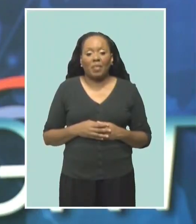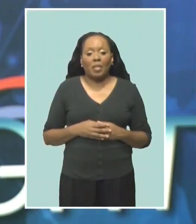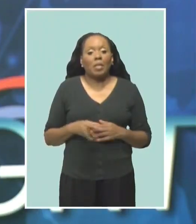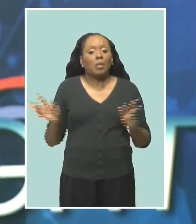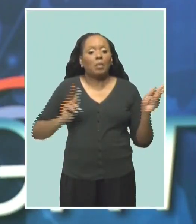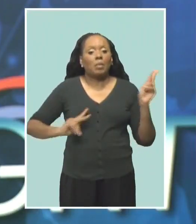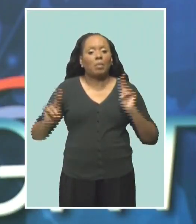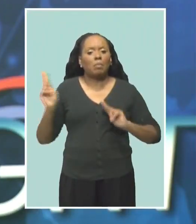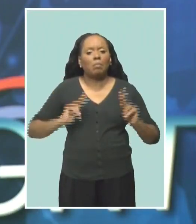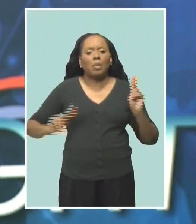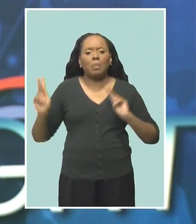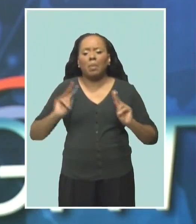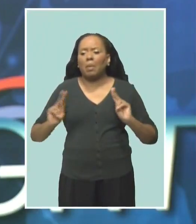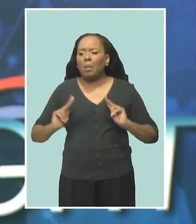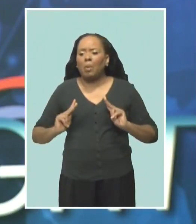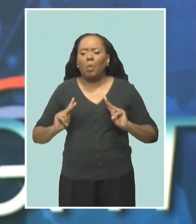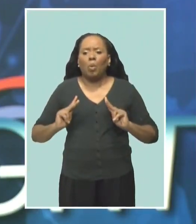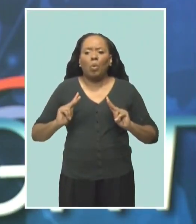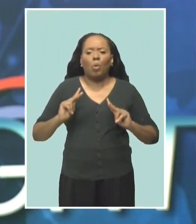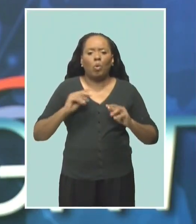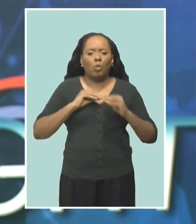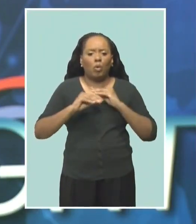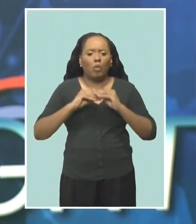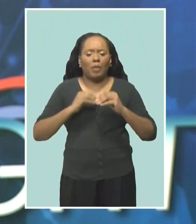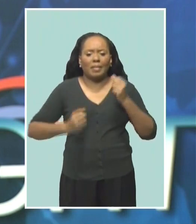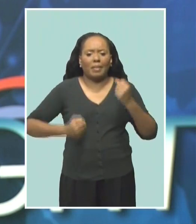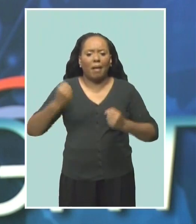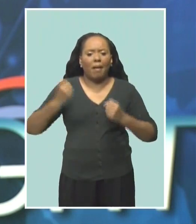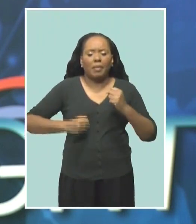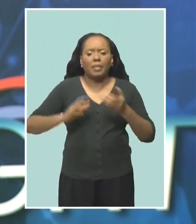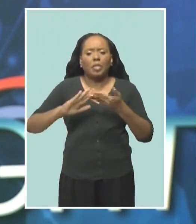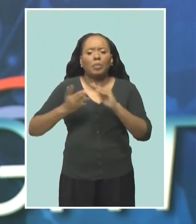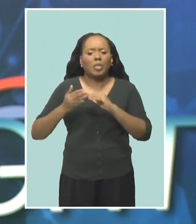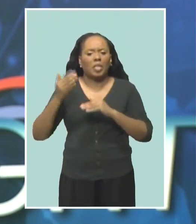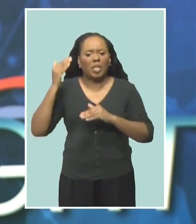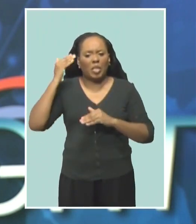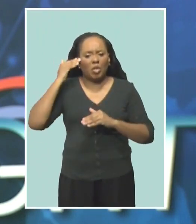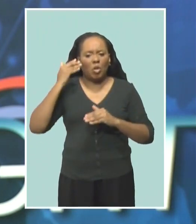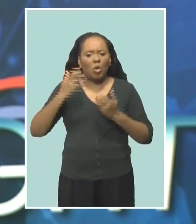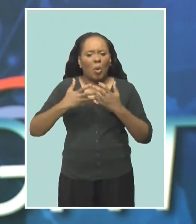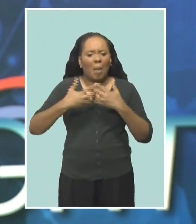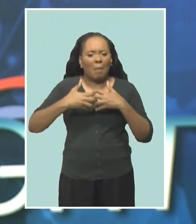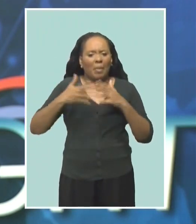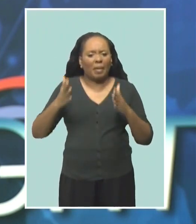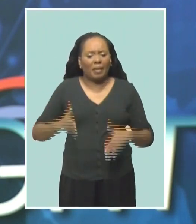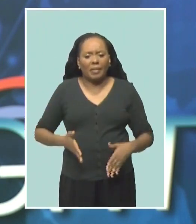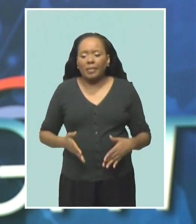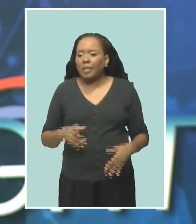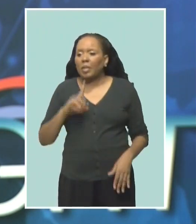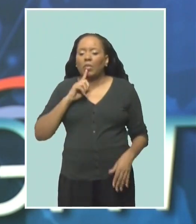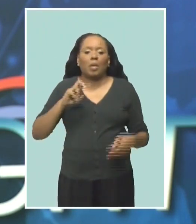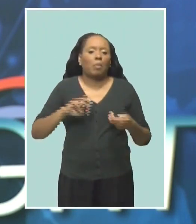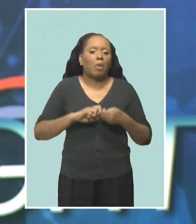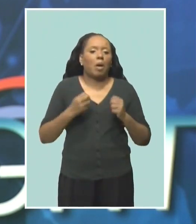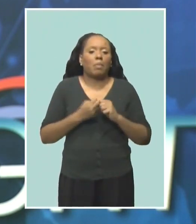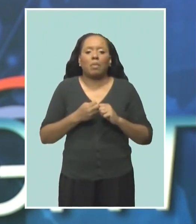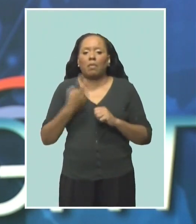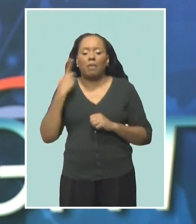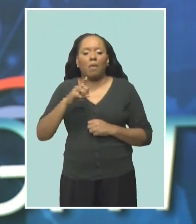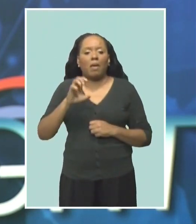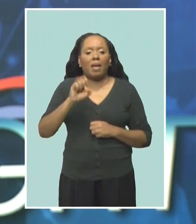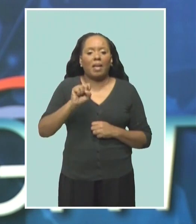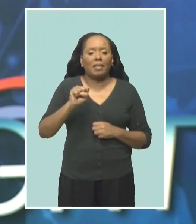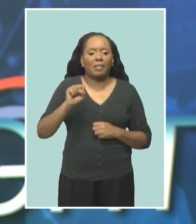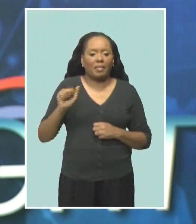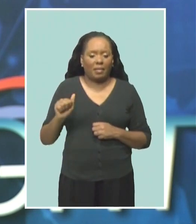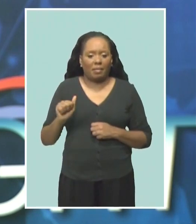Roadside mechanics in communities are proving to be a hindrance to access for the collection of garbage by the Sanitation Service Authority. Public